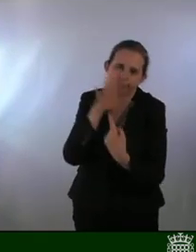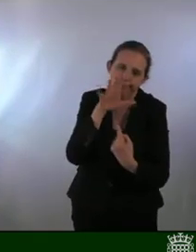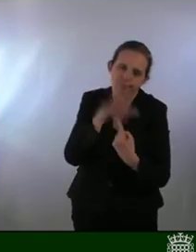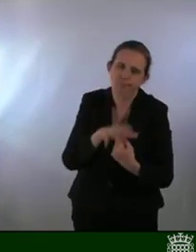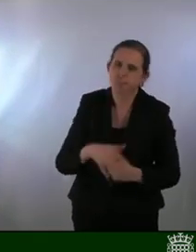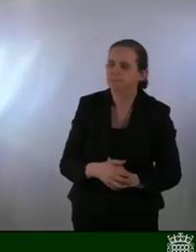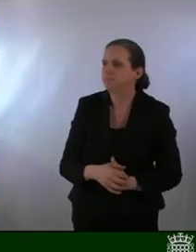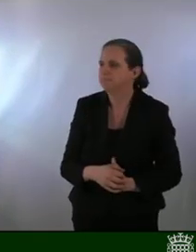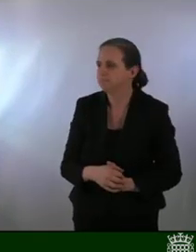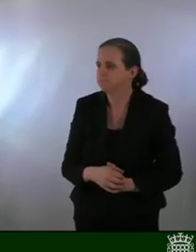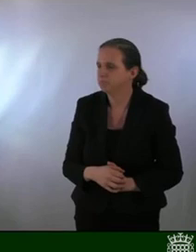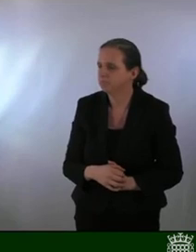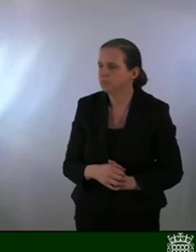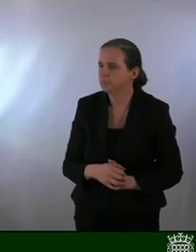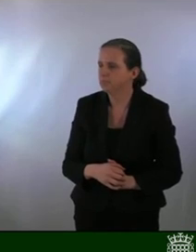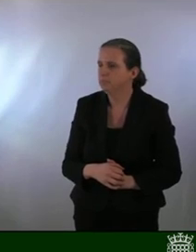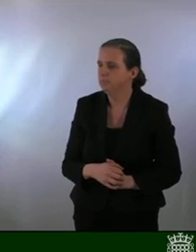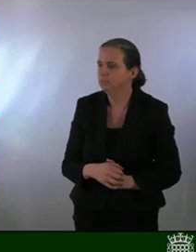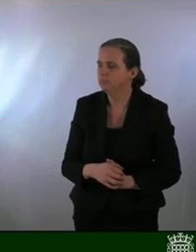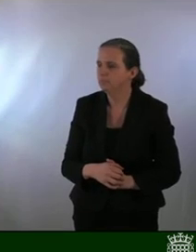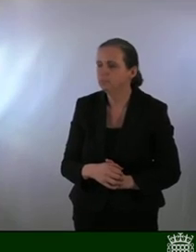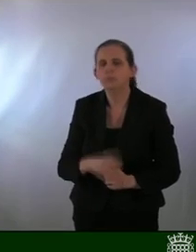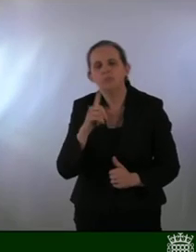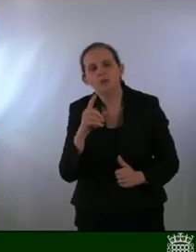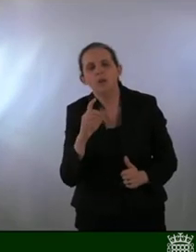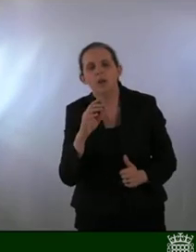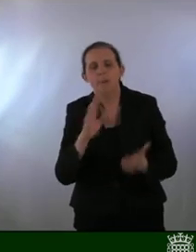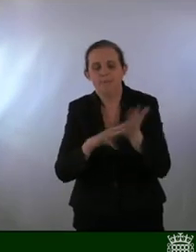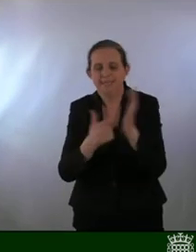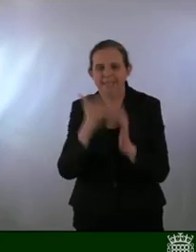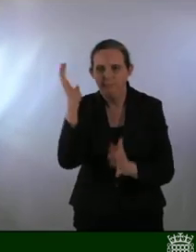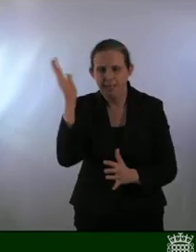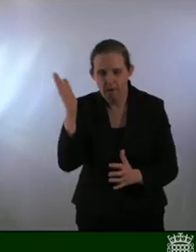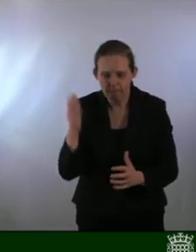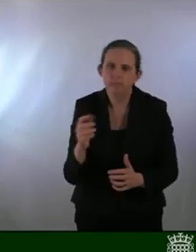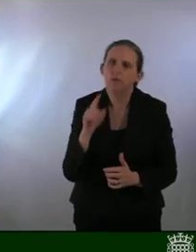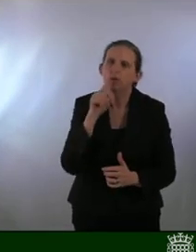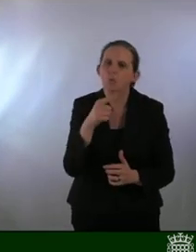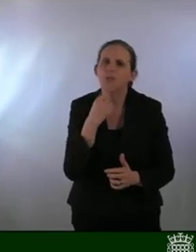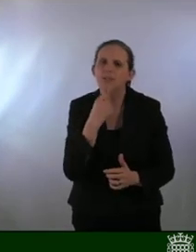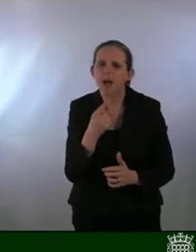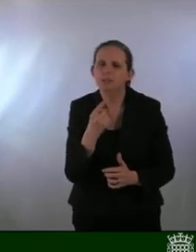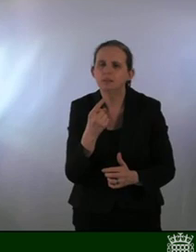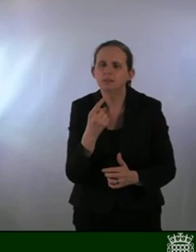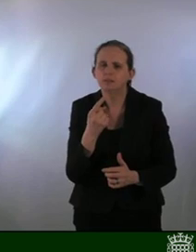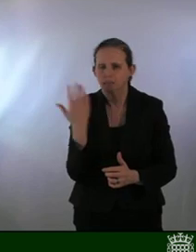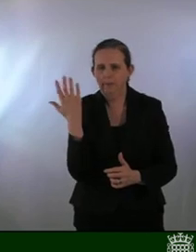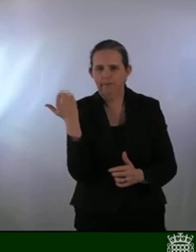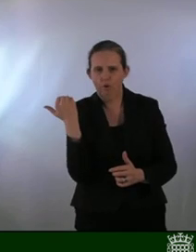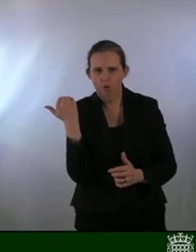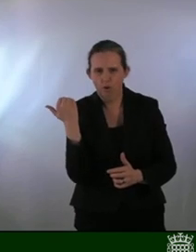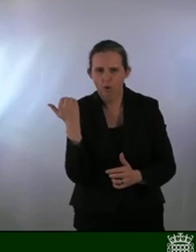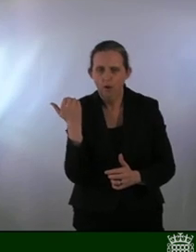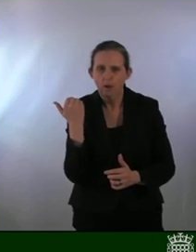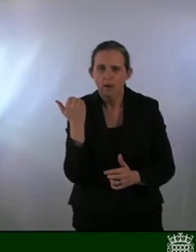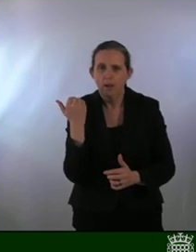asked by the member for Leeds West, the Secretary of State stated that benefits couldn't be paid, that